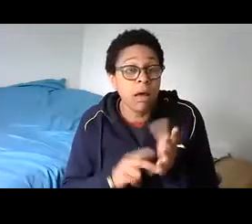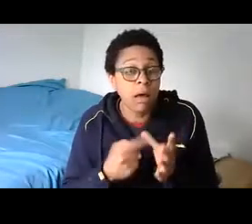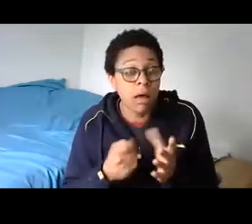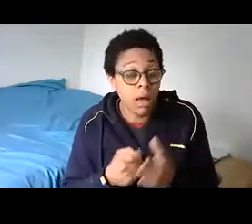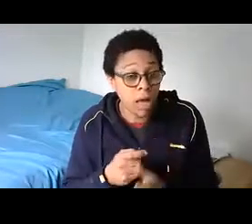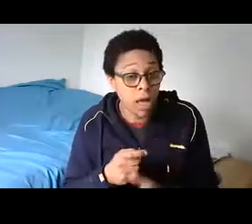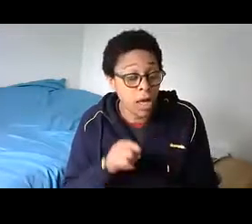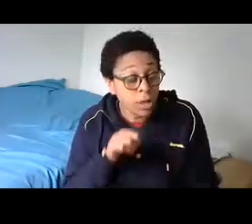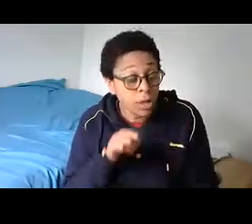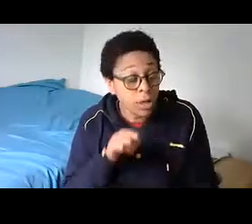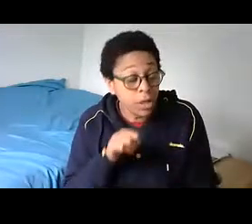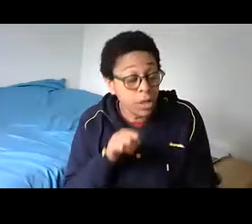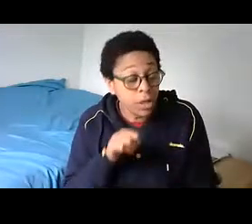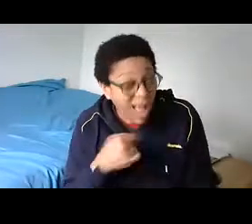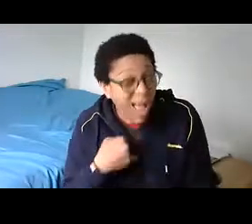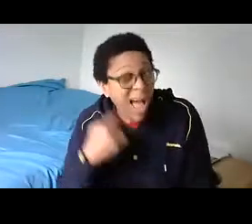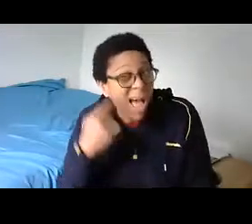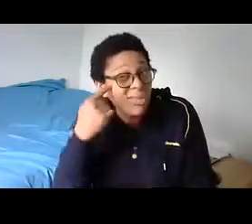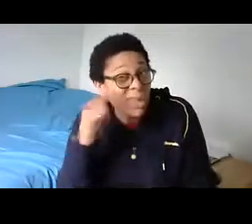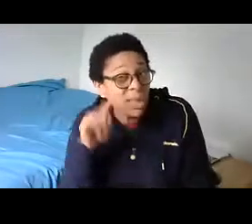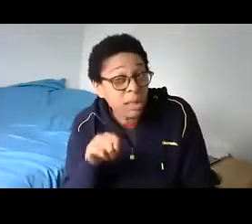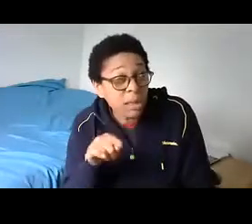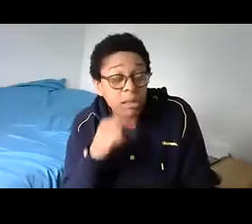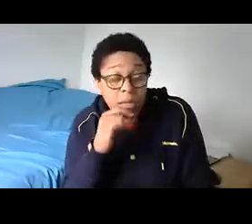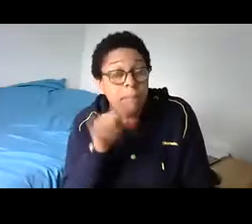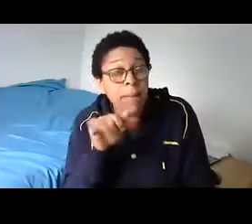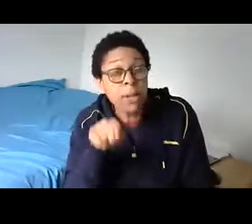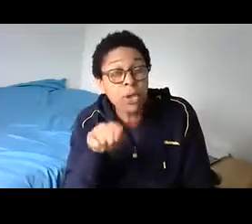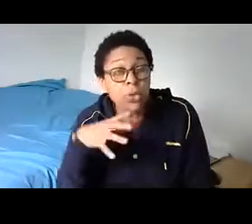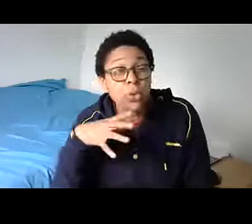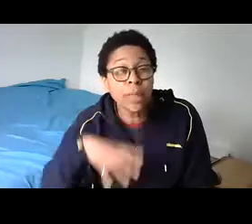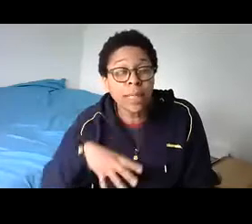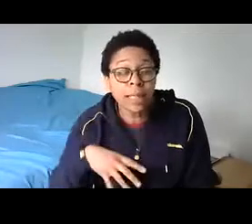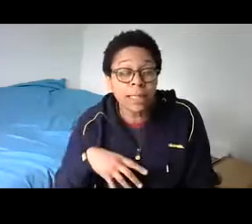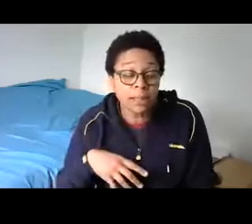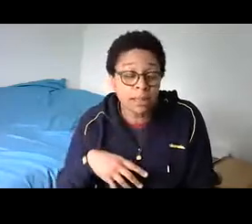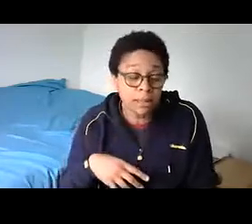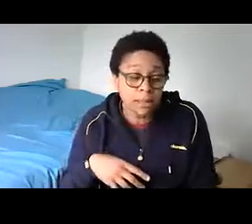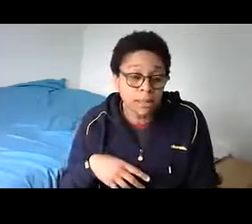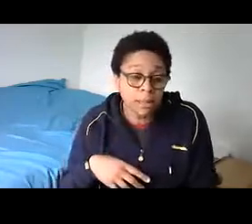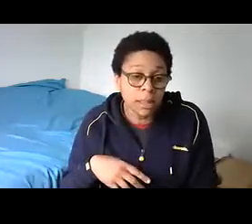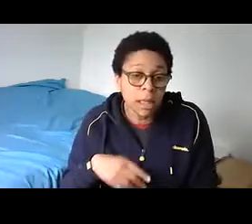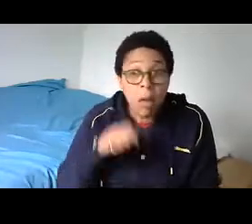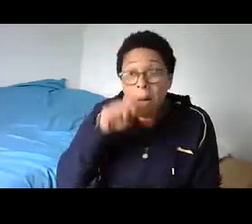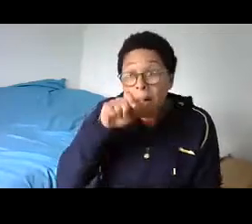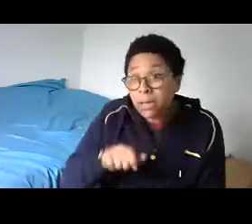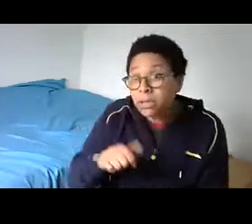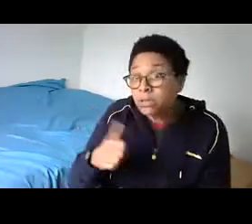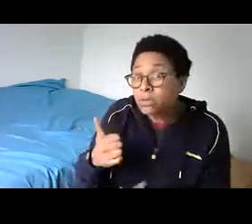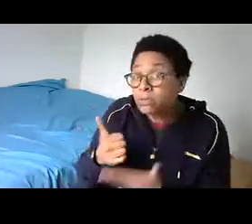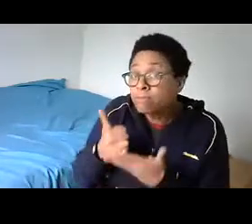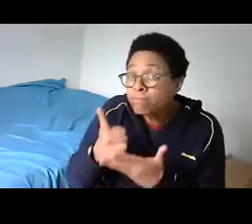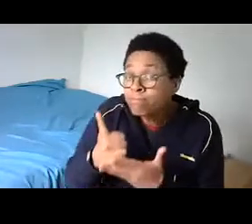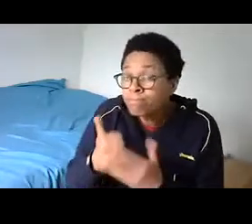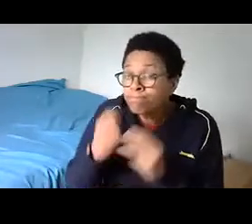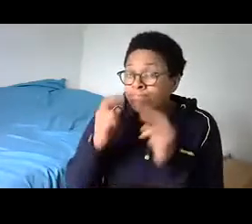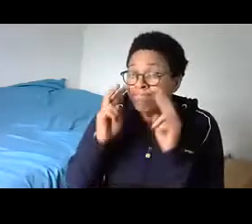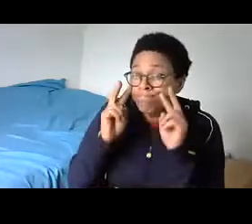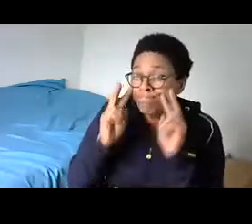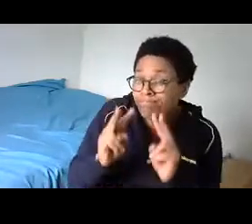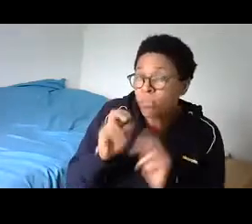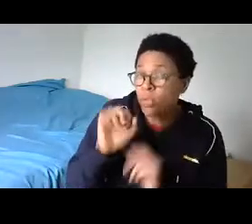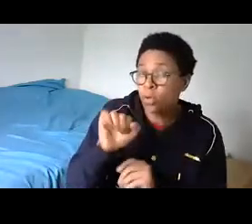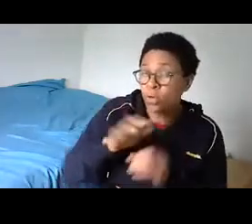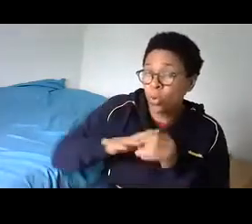It sounds like, basically, I think it sounds like you need someone to kind of really look at your situation and see where the